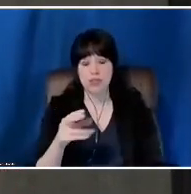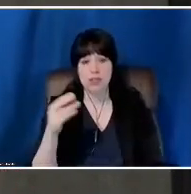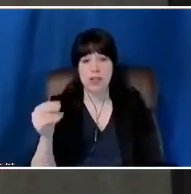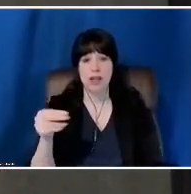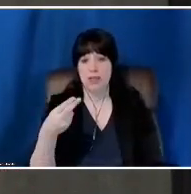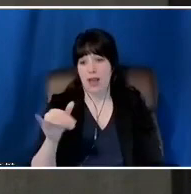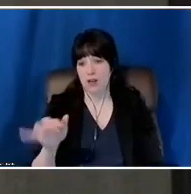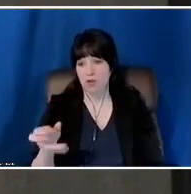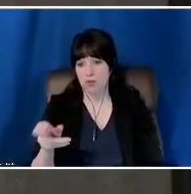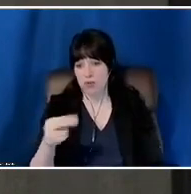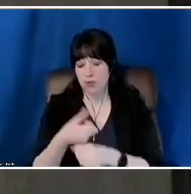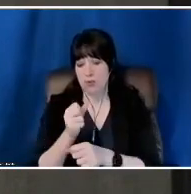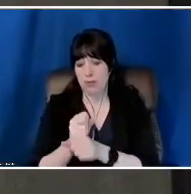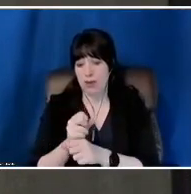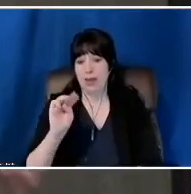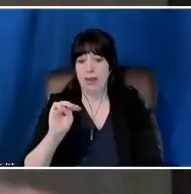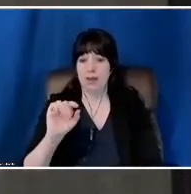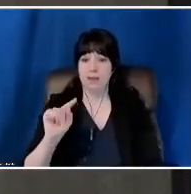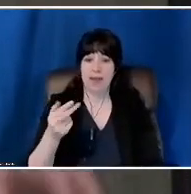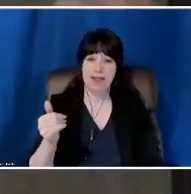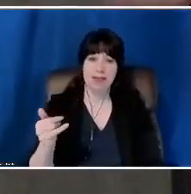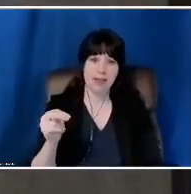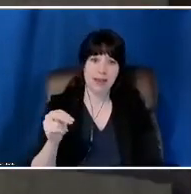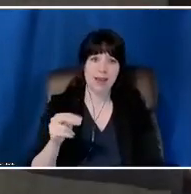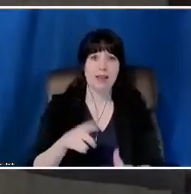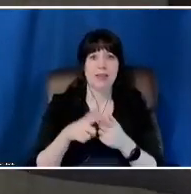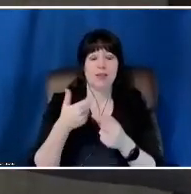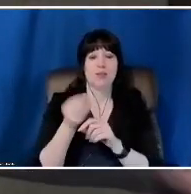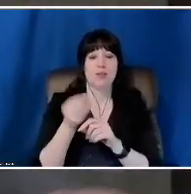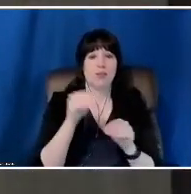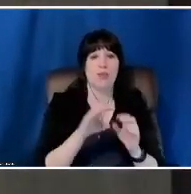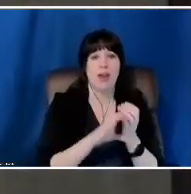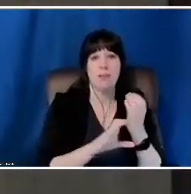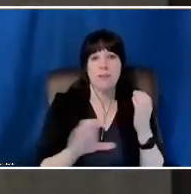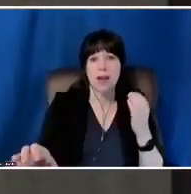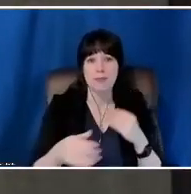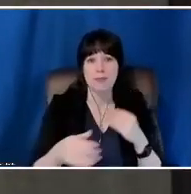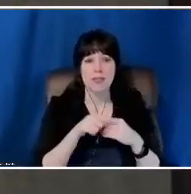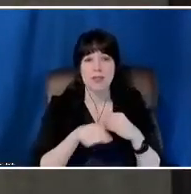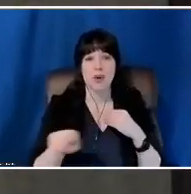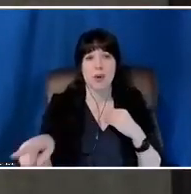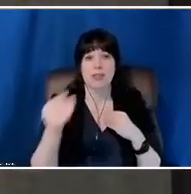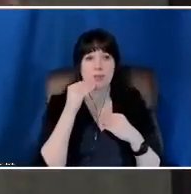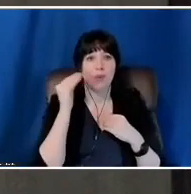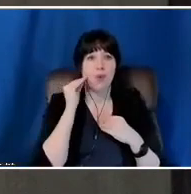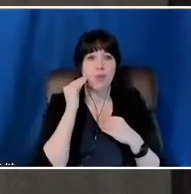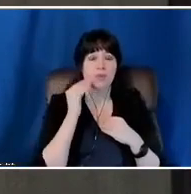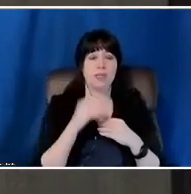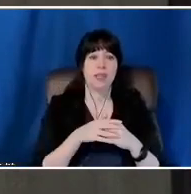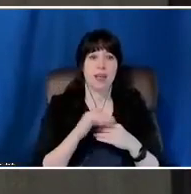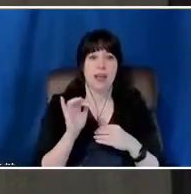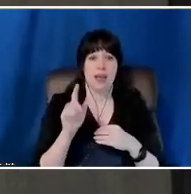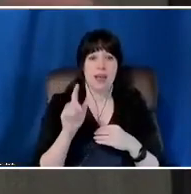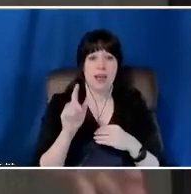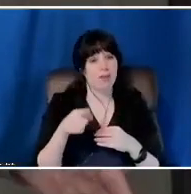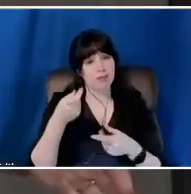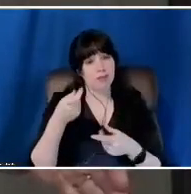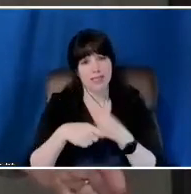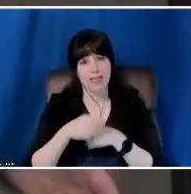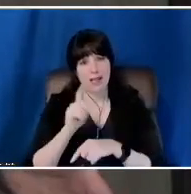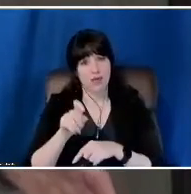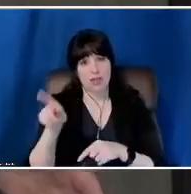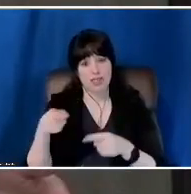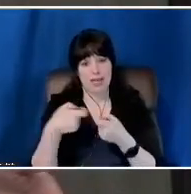make methane, and then take the methane and put it in pipes to run homes, that's when instead you could just take the electricity